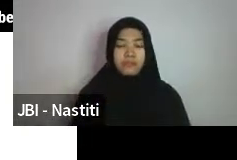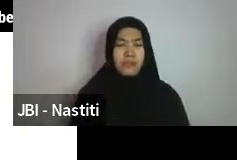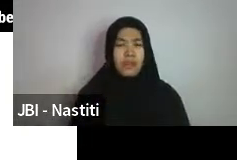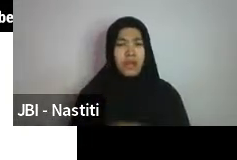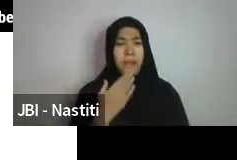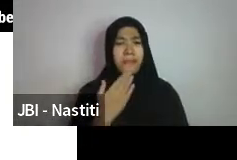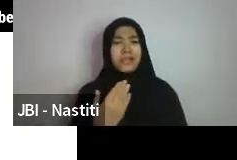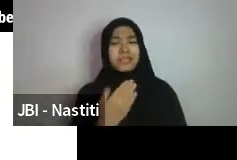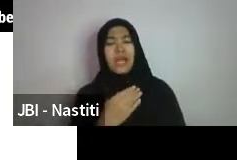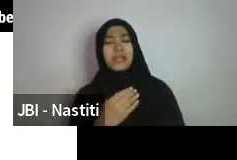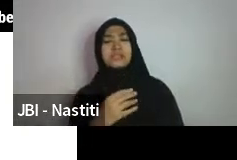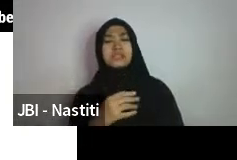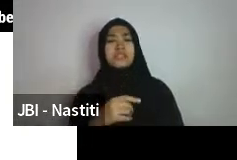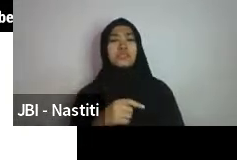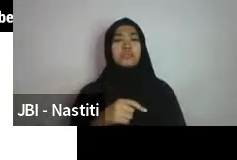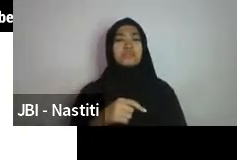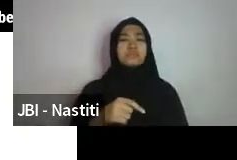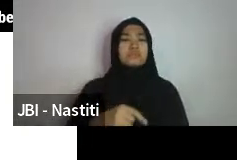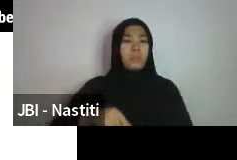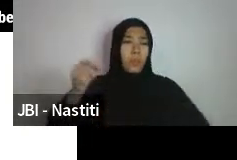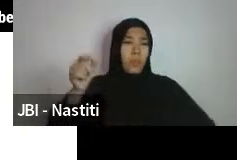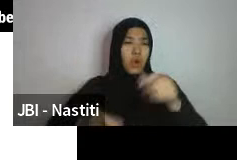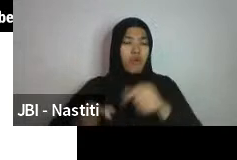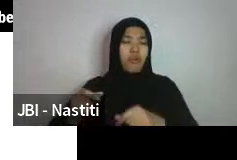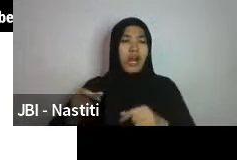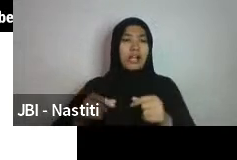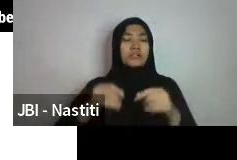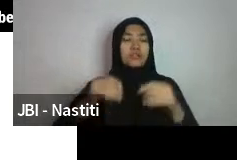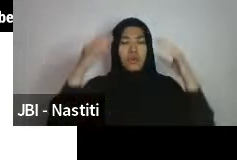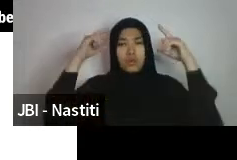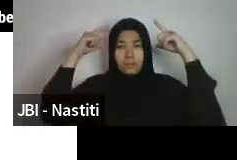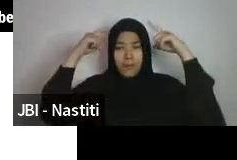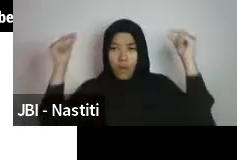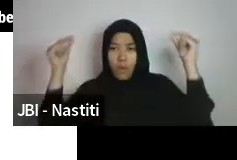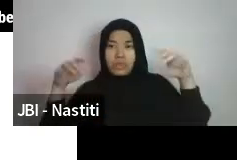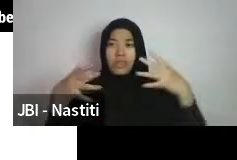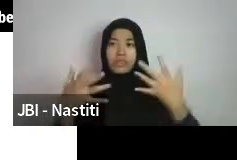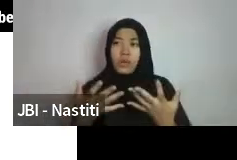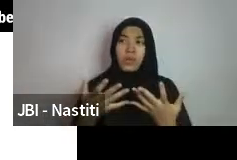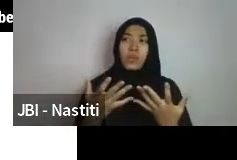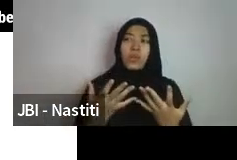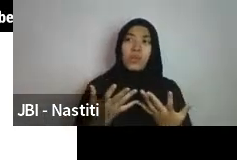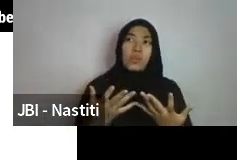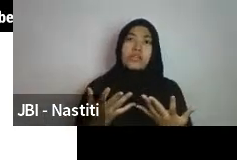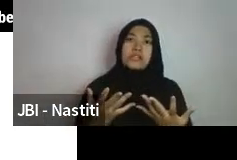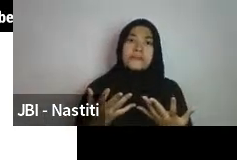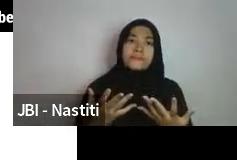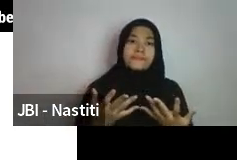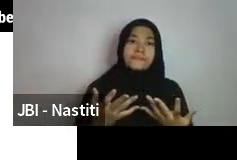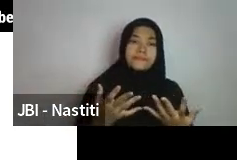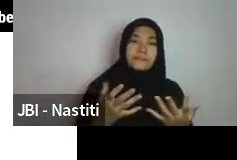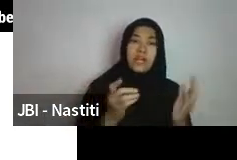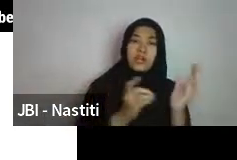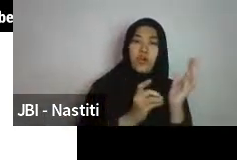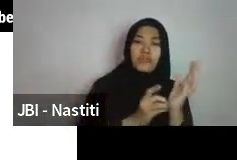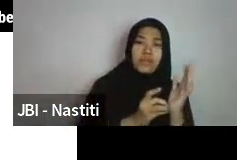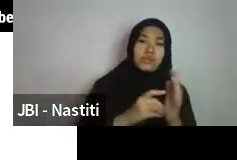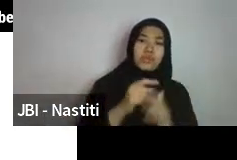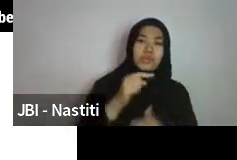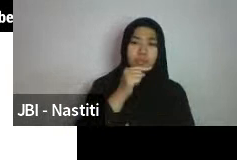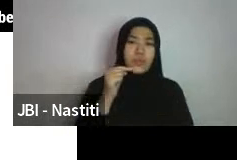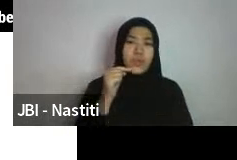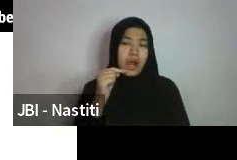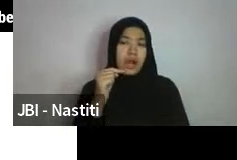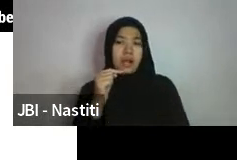mental health condition, which unfortunately could result in a worsened condition, exacerbated